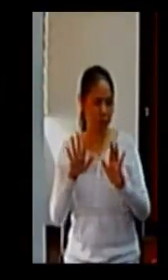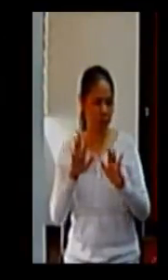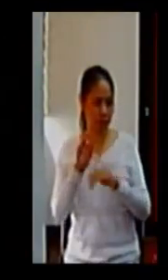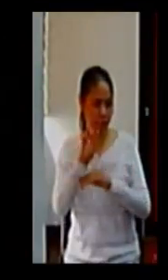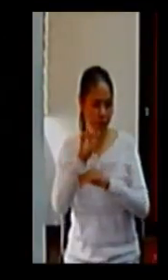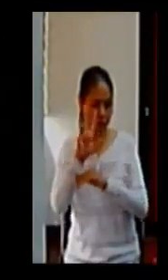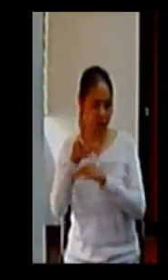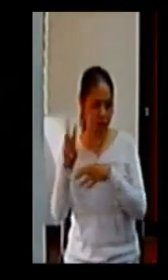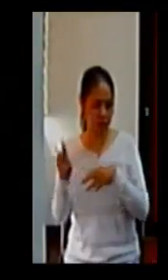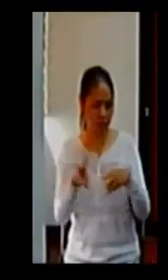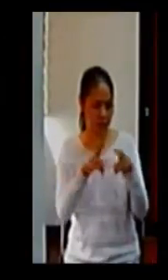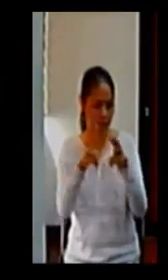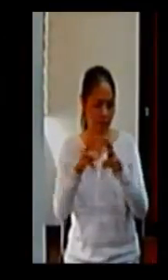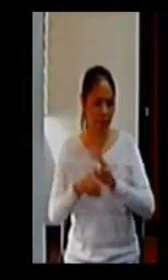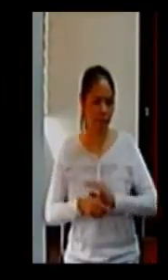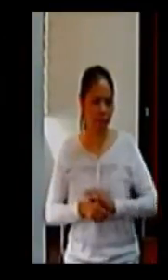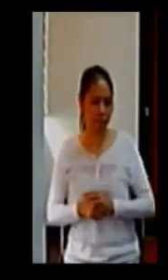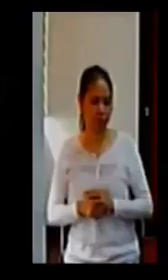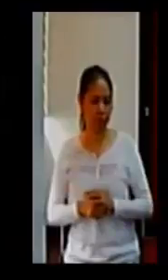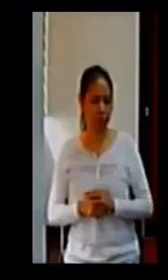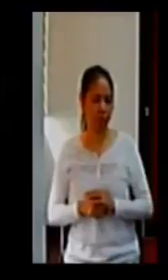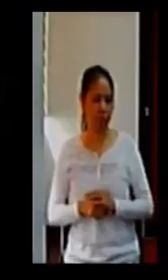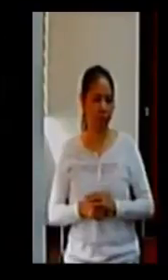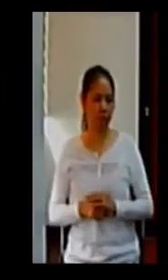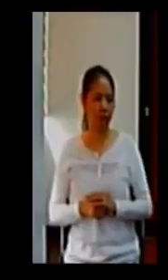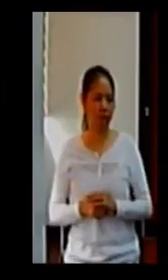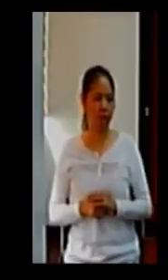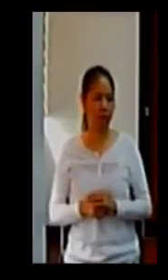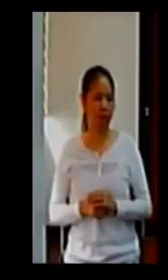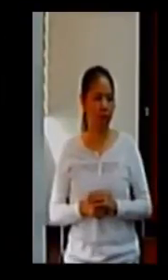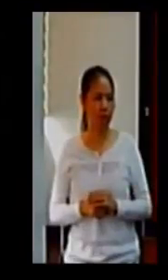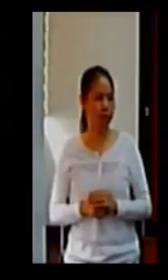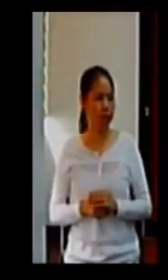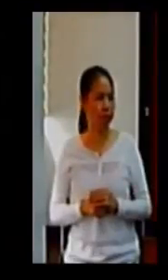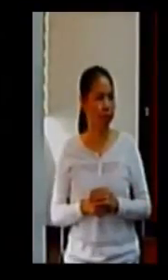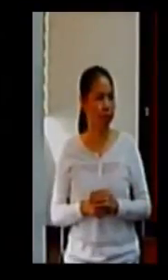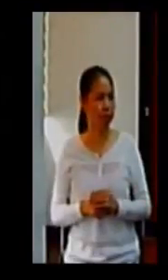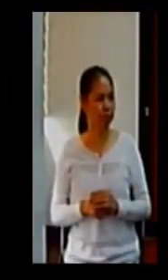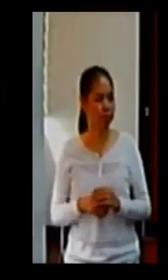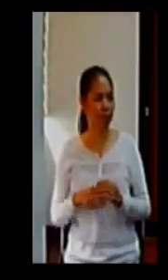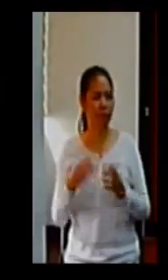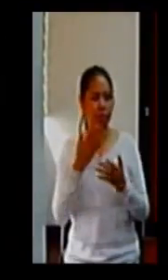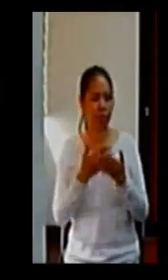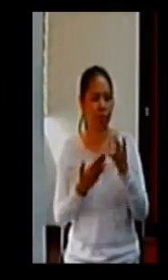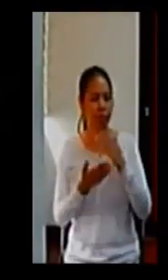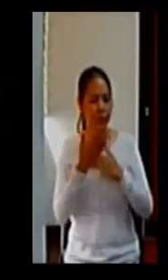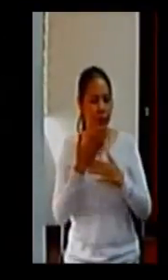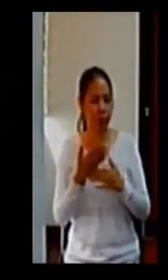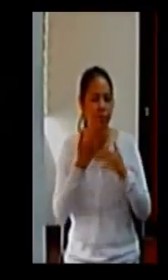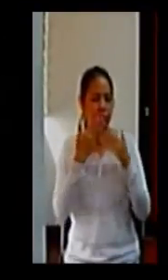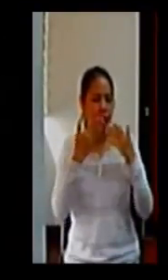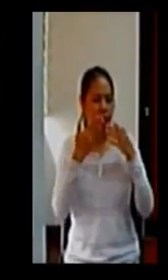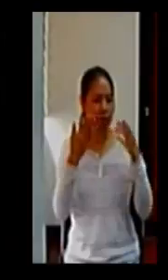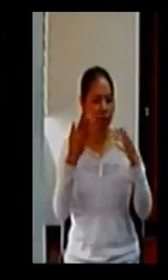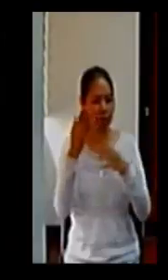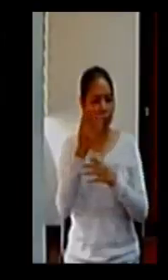So, magandang umaga sa kayong lahat. Maraming salamat para sa iyong